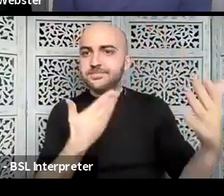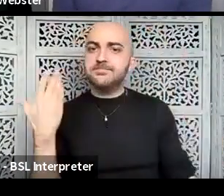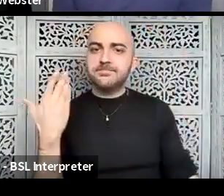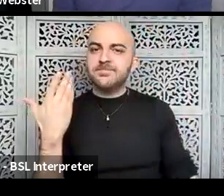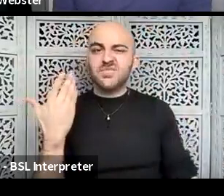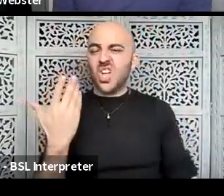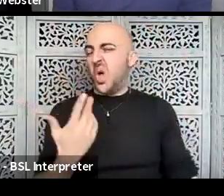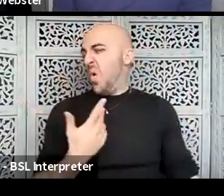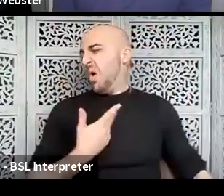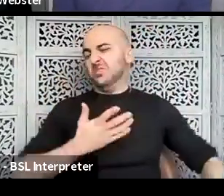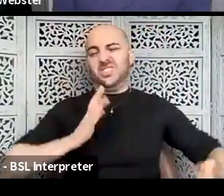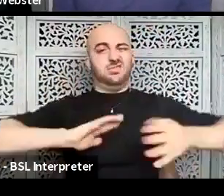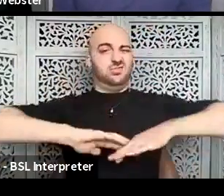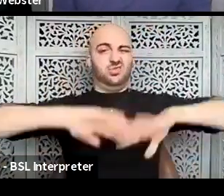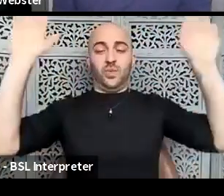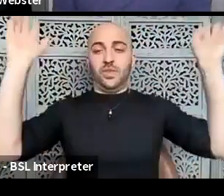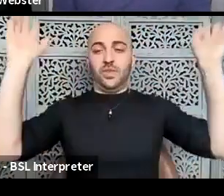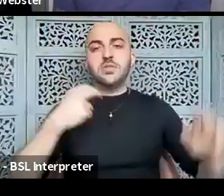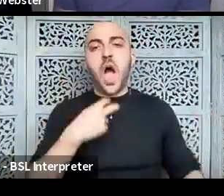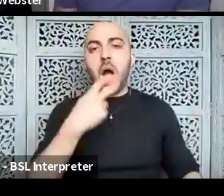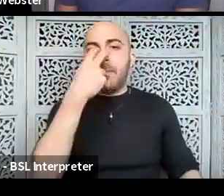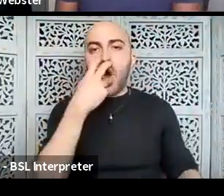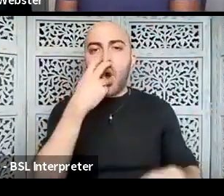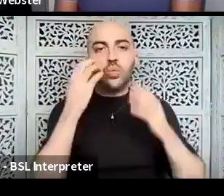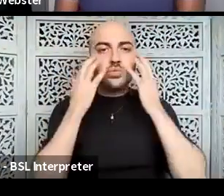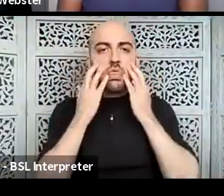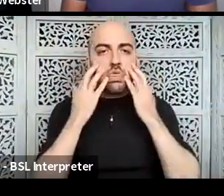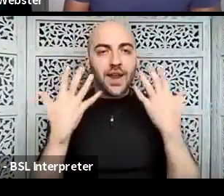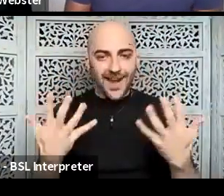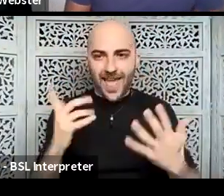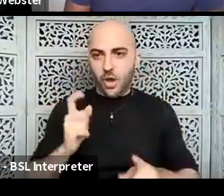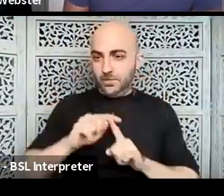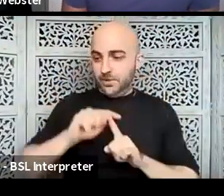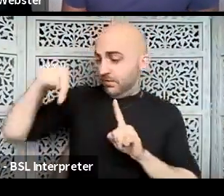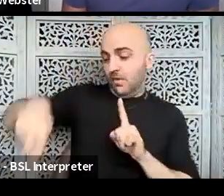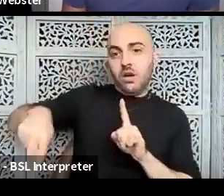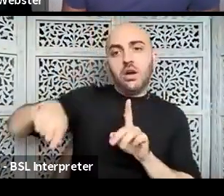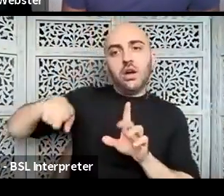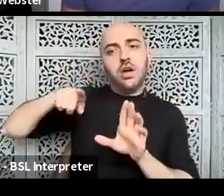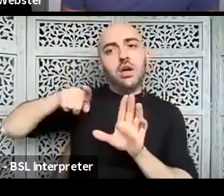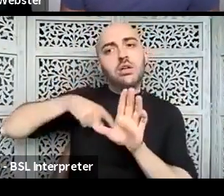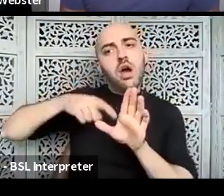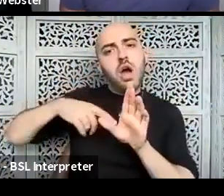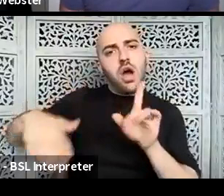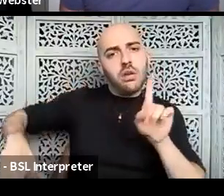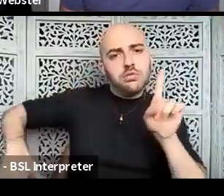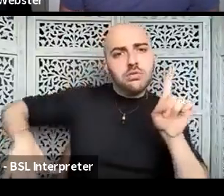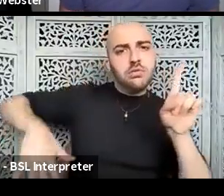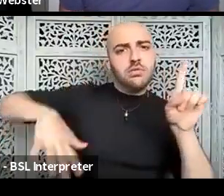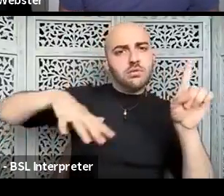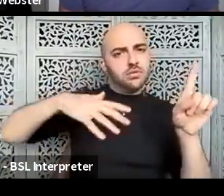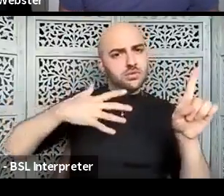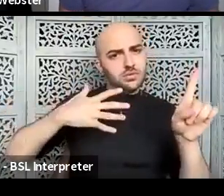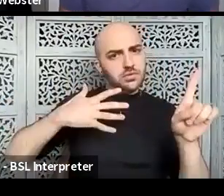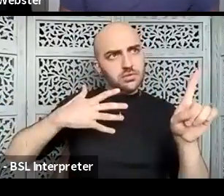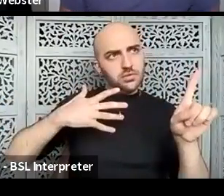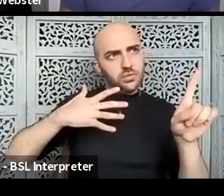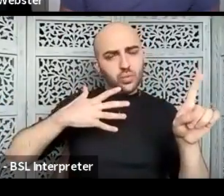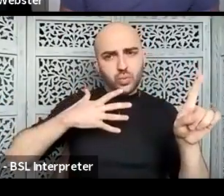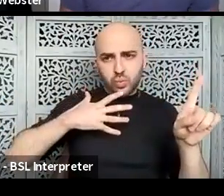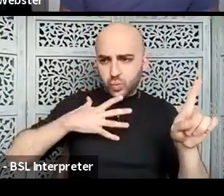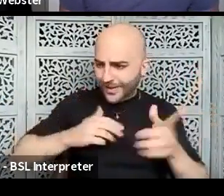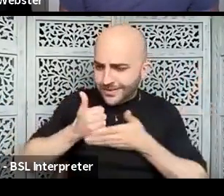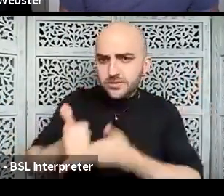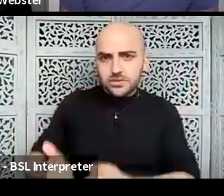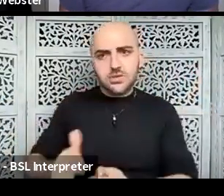too late for me now. I'm old and haggard. But for the next lot, you know, we've got to do better if we want this industry to survive, because we all love being here. We're only